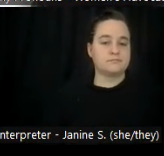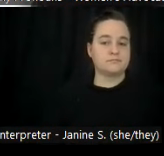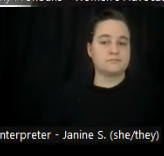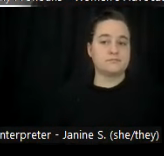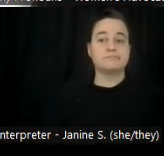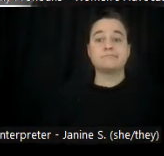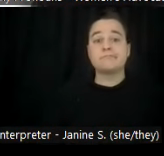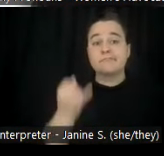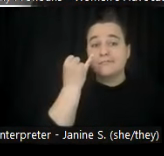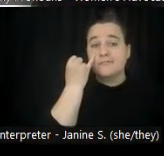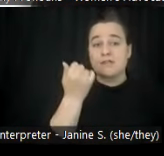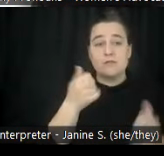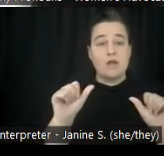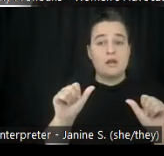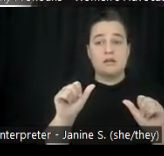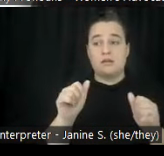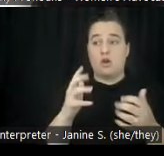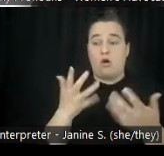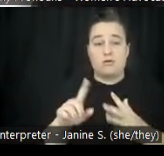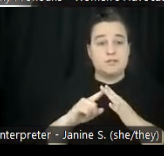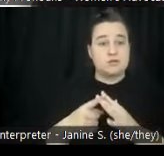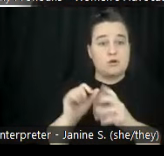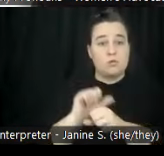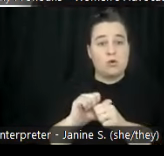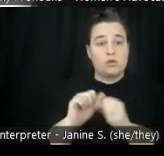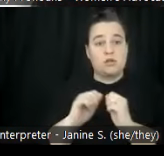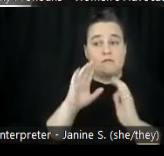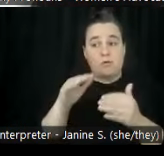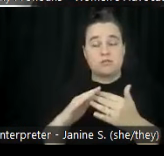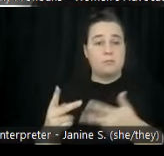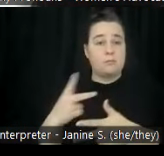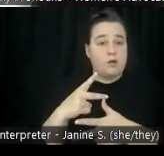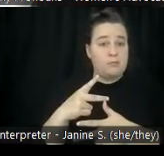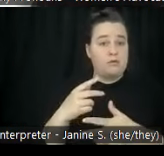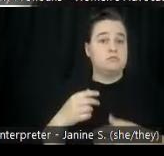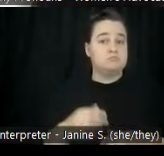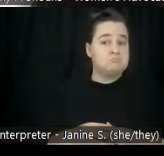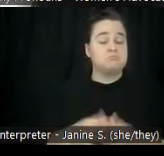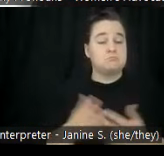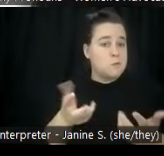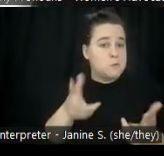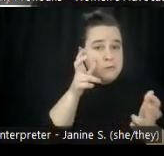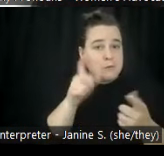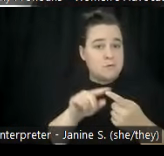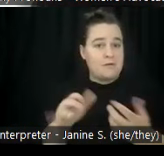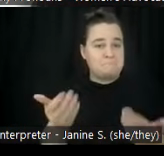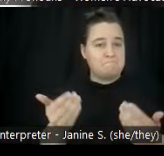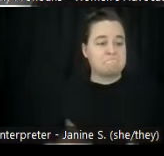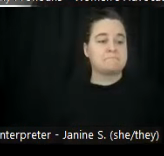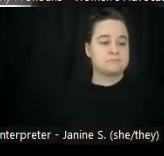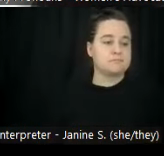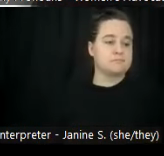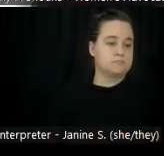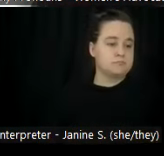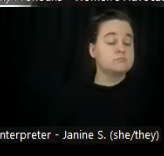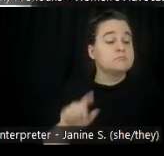Or if there's any efforts that you have already done within primary prevention that you feel does this, we'd love to hear that as well too. Someone in the